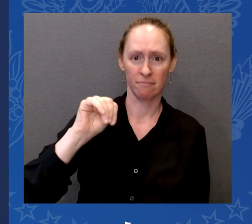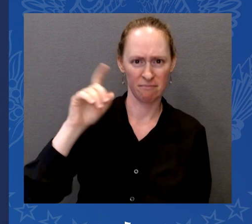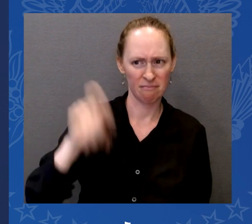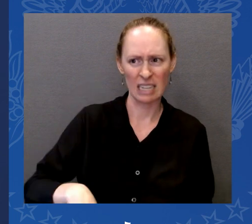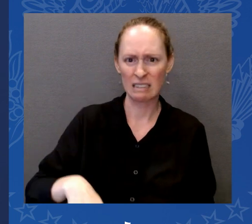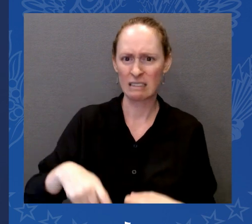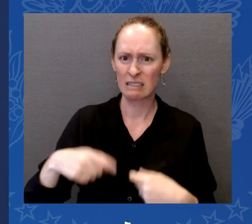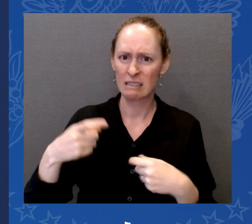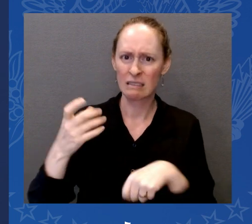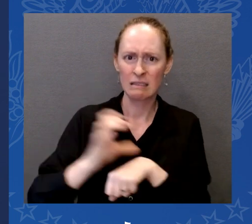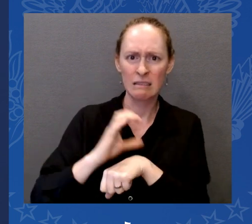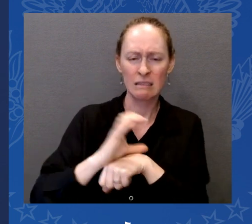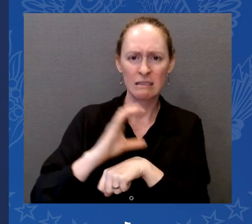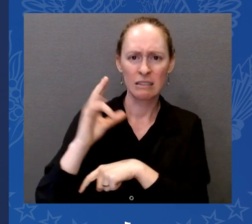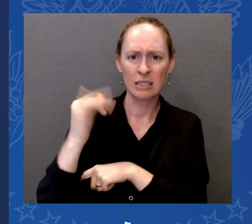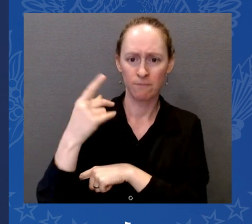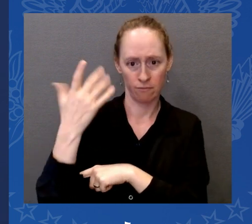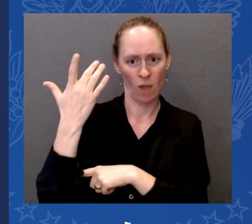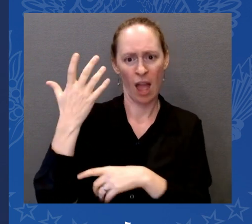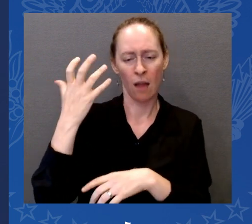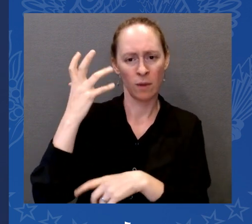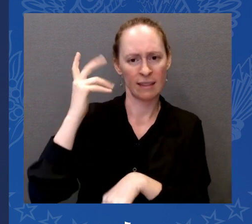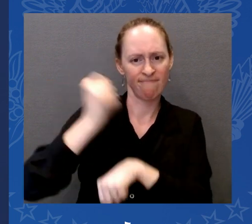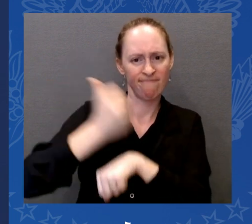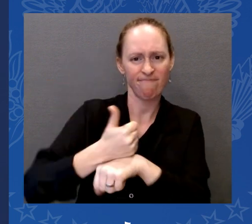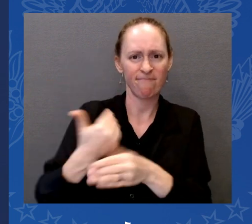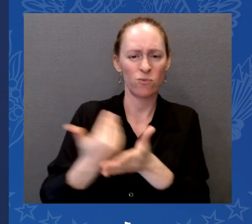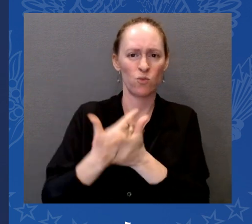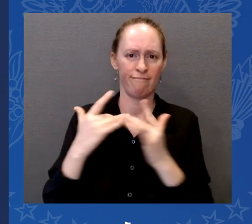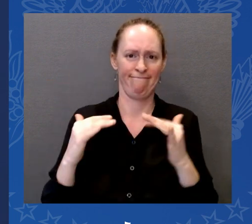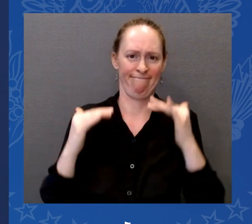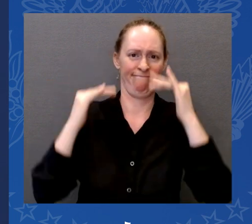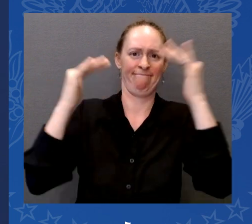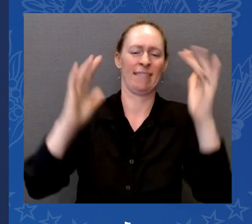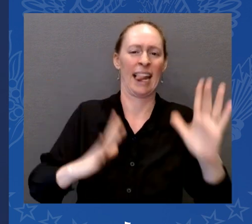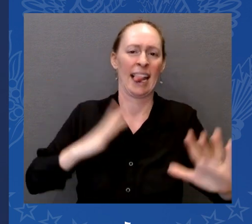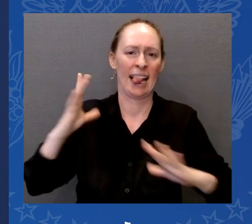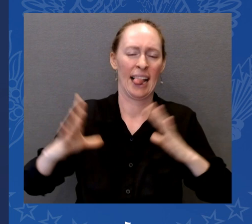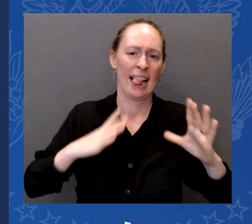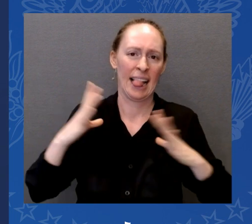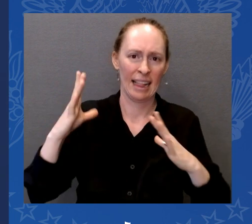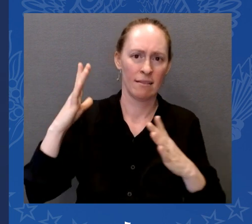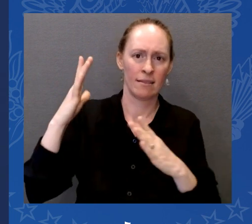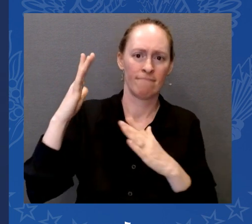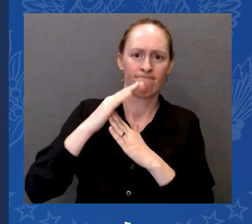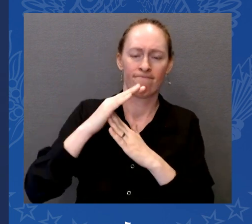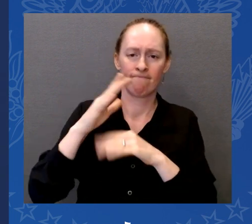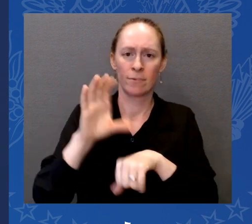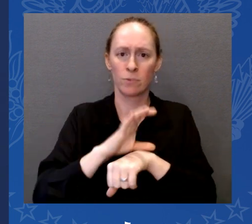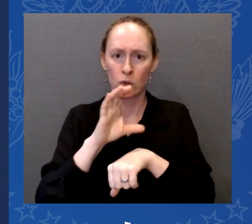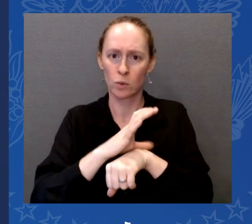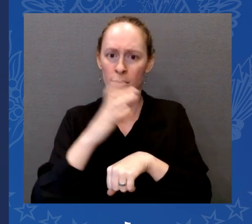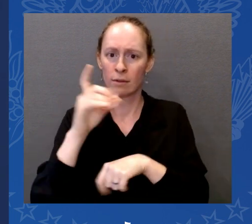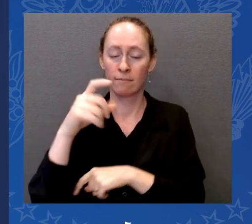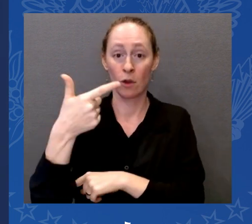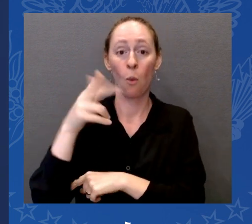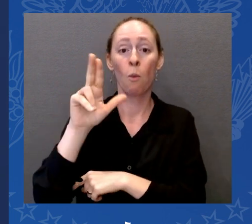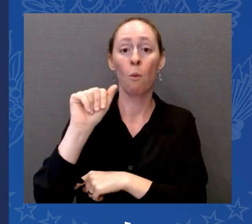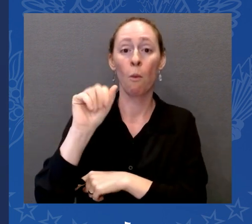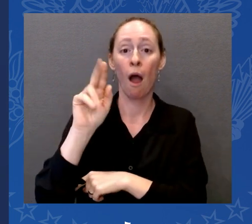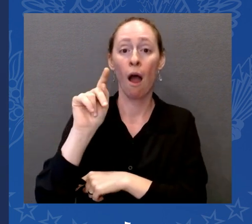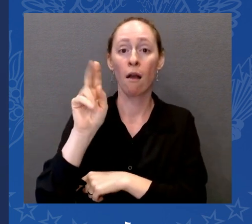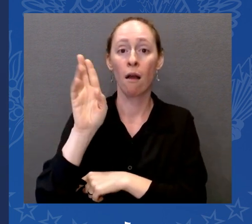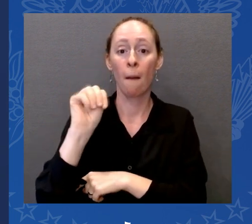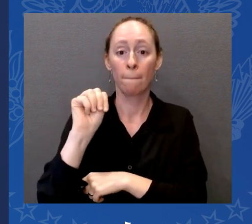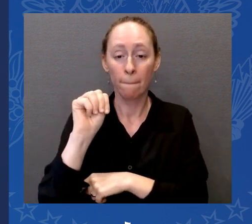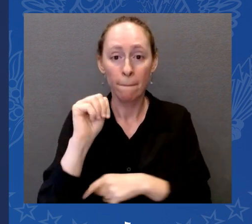York. Instead of relying on chips made overseas that could be delayed because of a pandemic or some other global supply chain issue, they can get